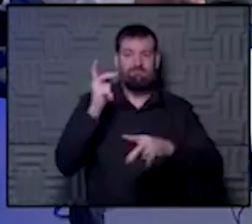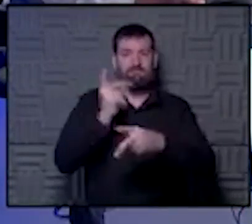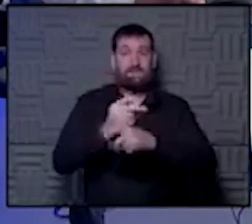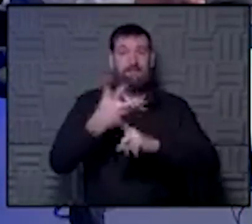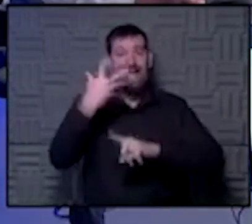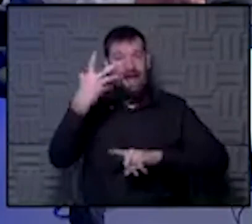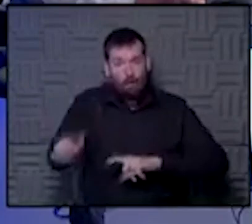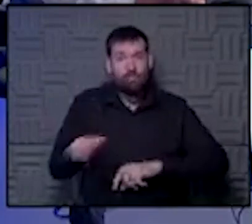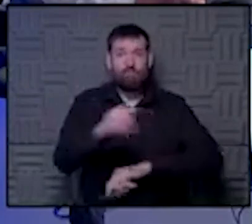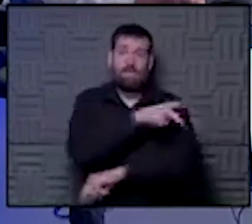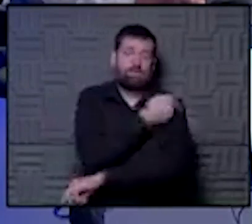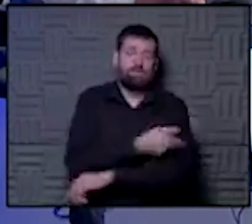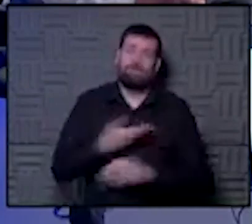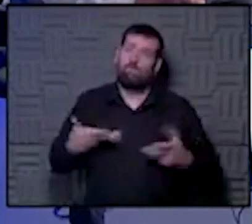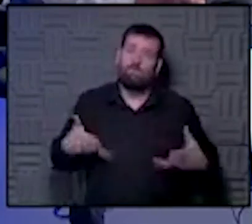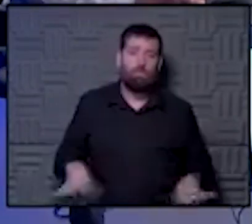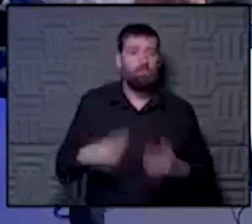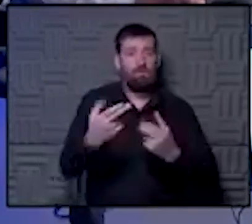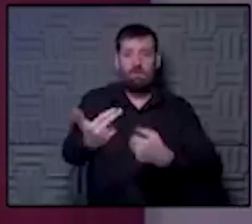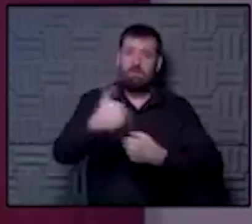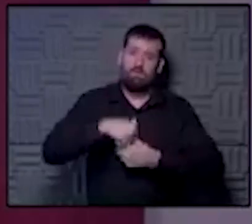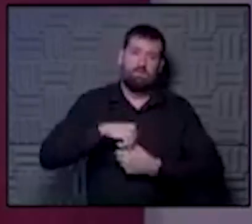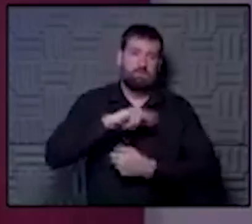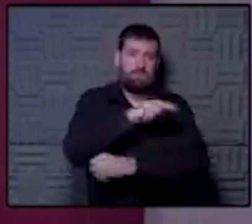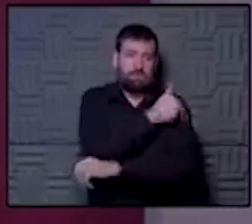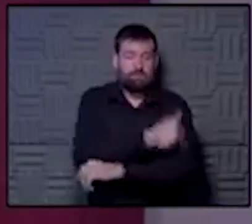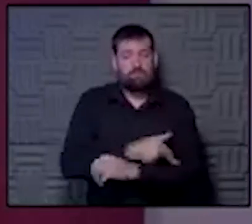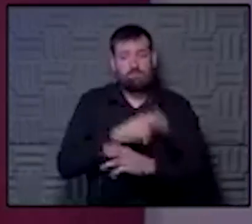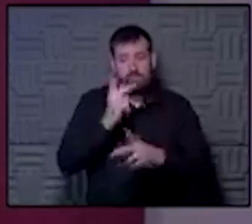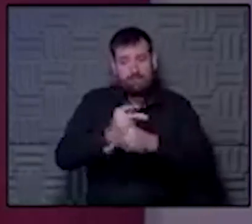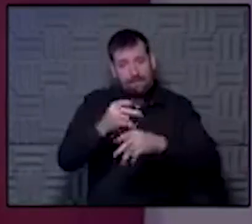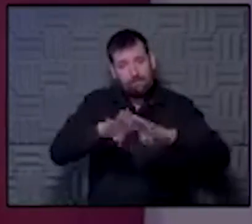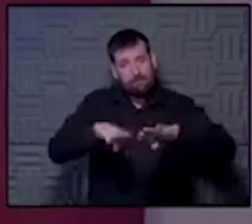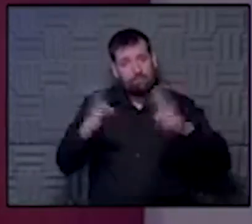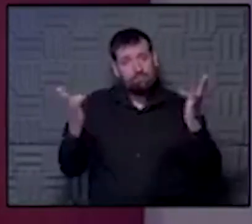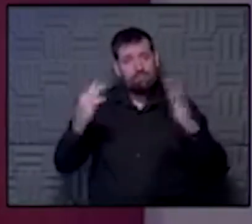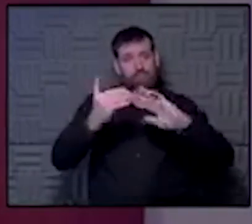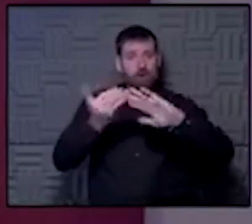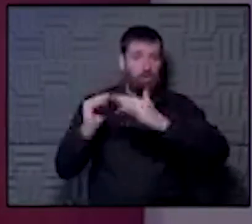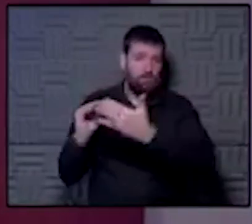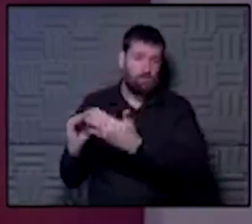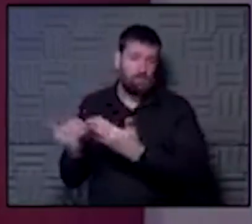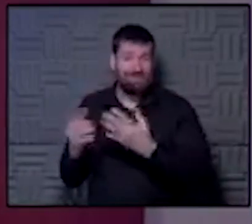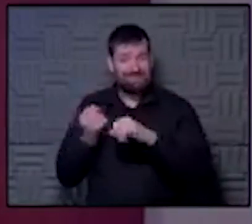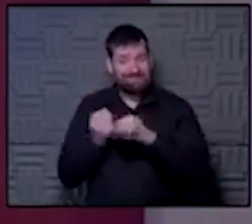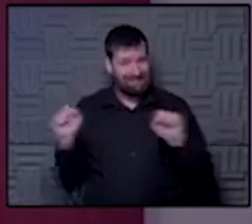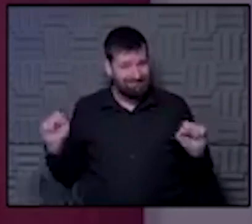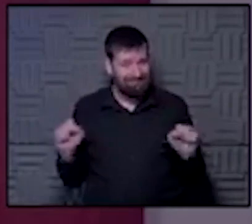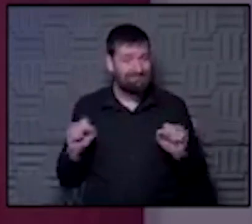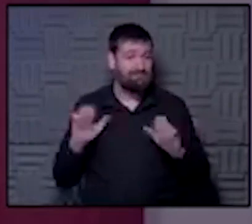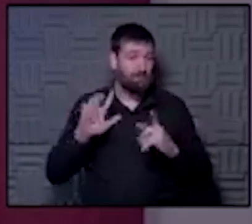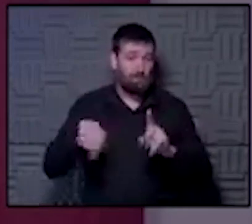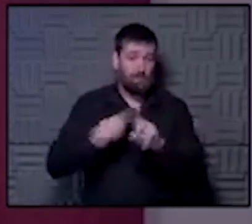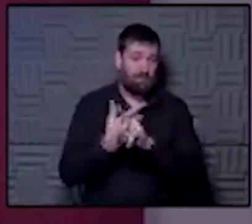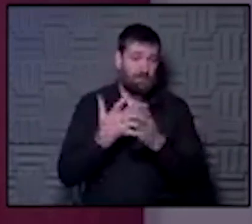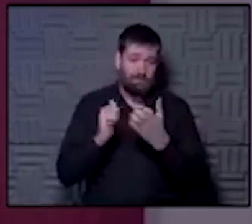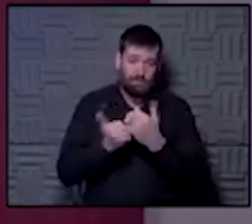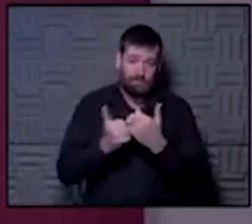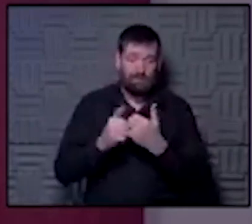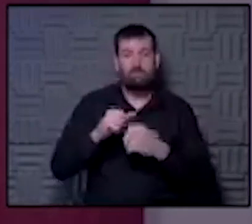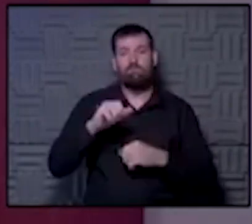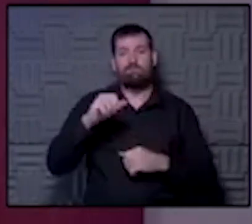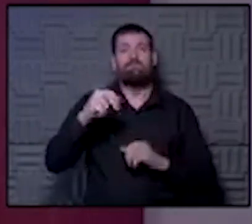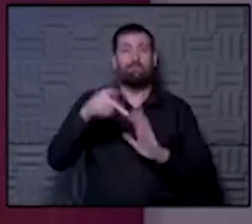of the hospital. We want to allow our communities to open back up safely. And the only way to do that is to be utilizing those pillars